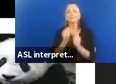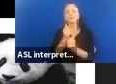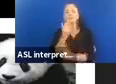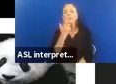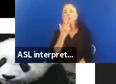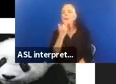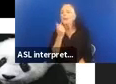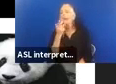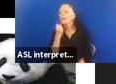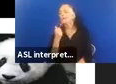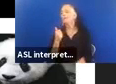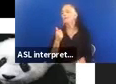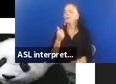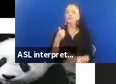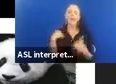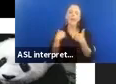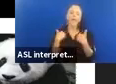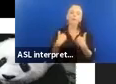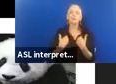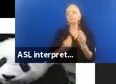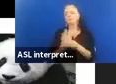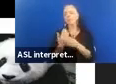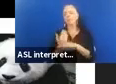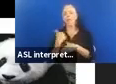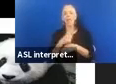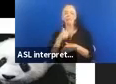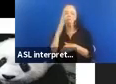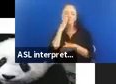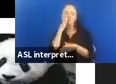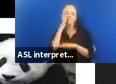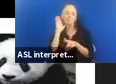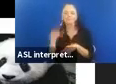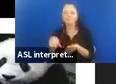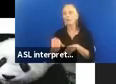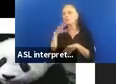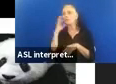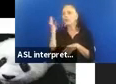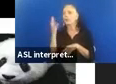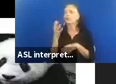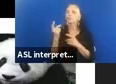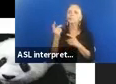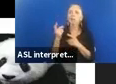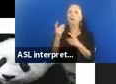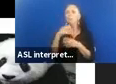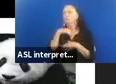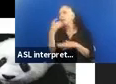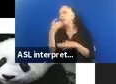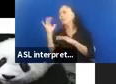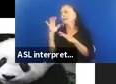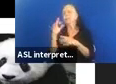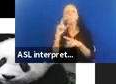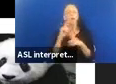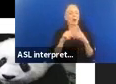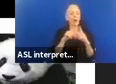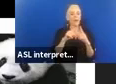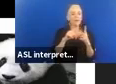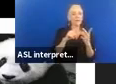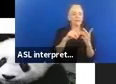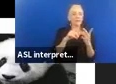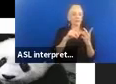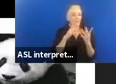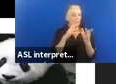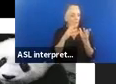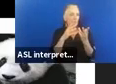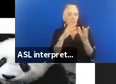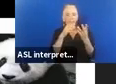flora that we're used to, but also right relationship with the microbial life and the unseen life that